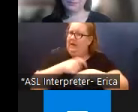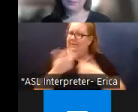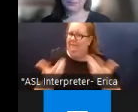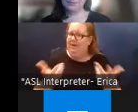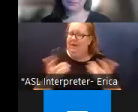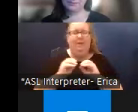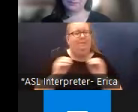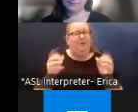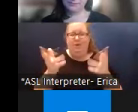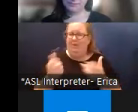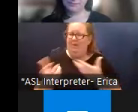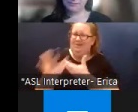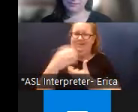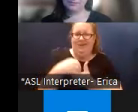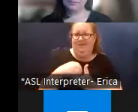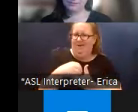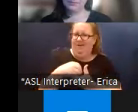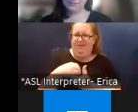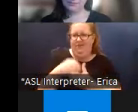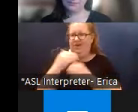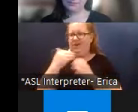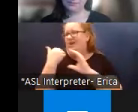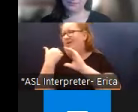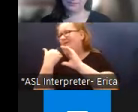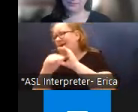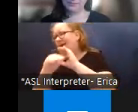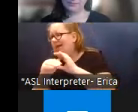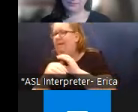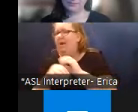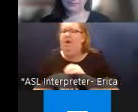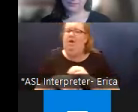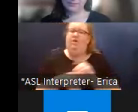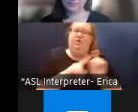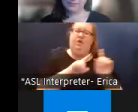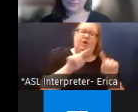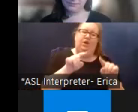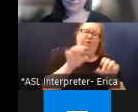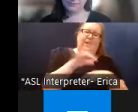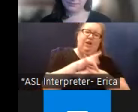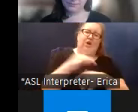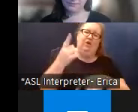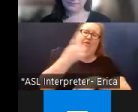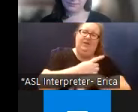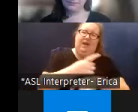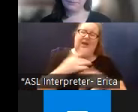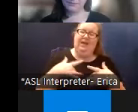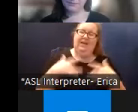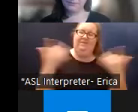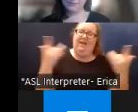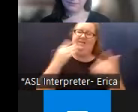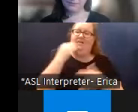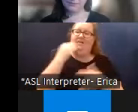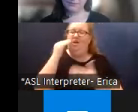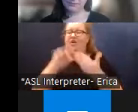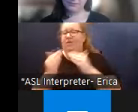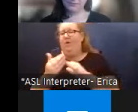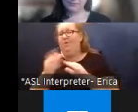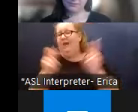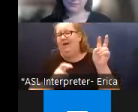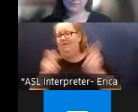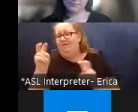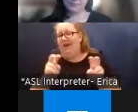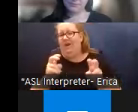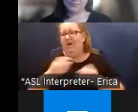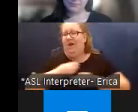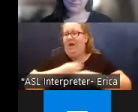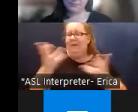nobody wants to get involved. I mean, you send emails, you attend Earth Day events, the hometown fair, I get, you know, names, I'm giving